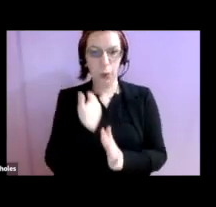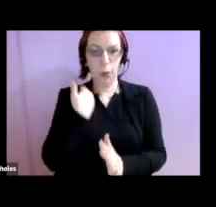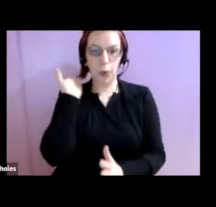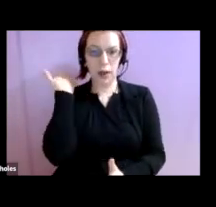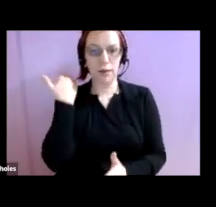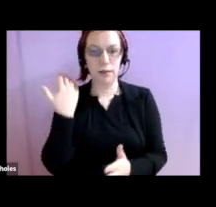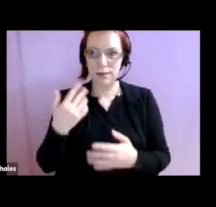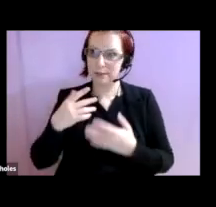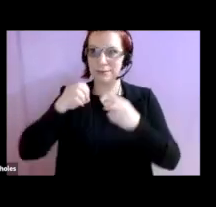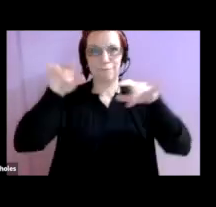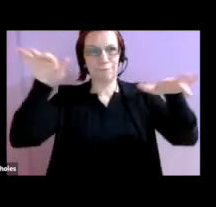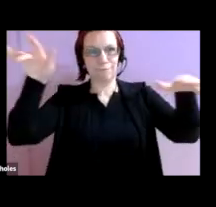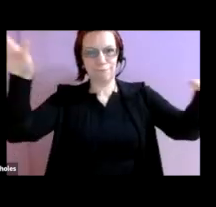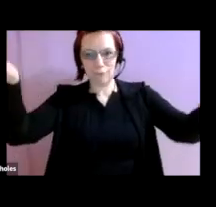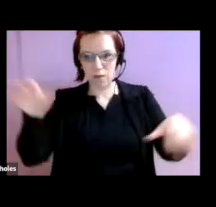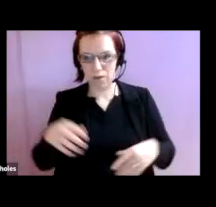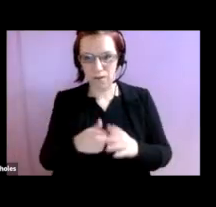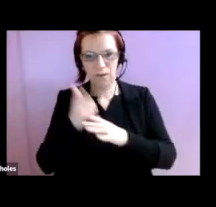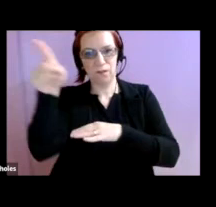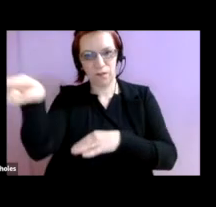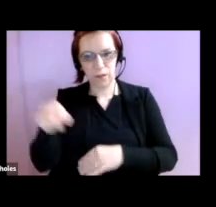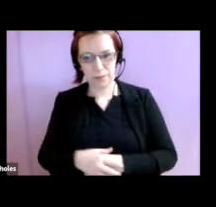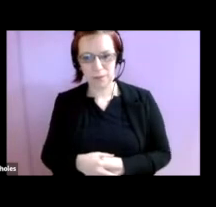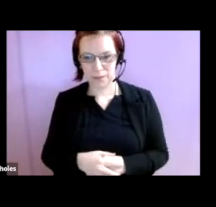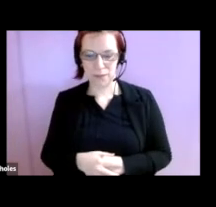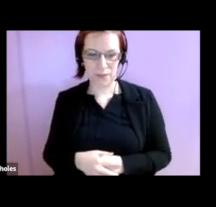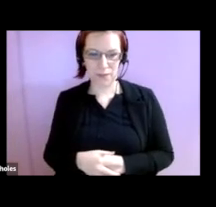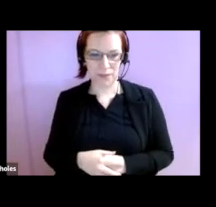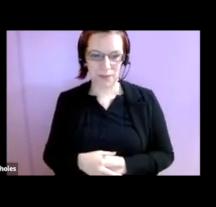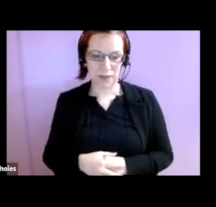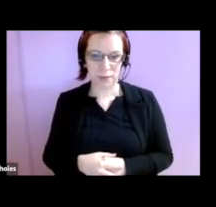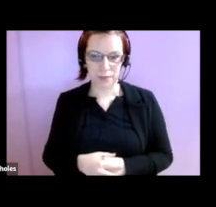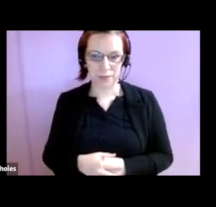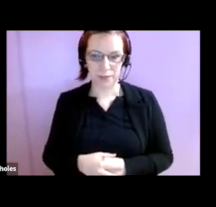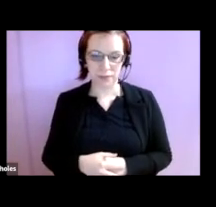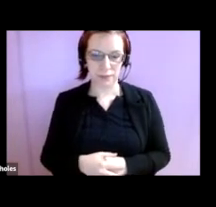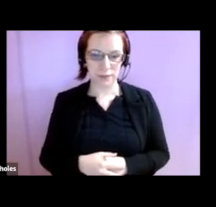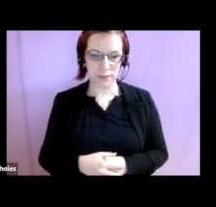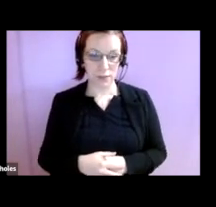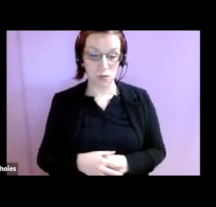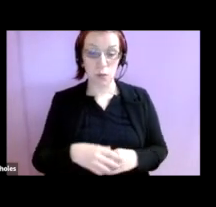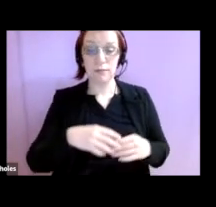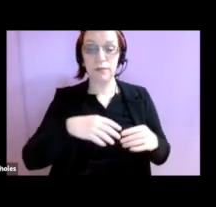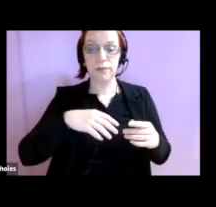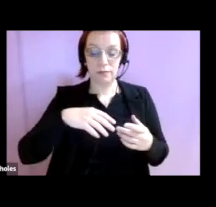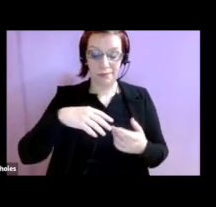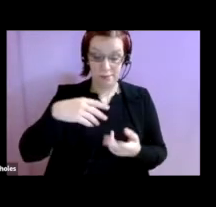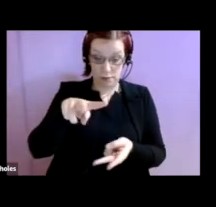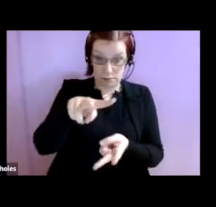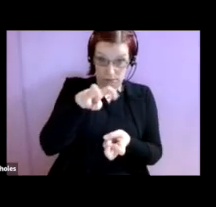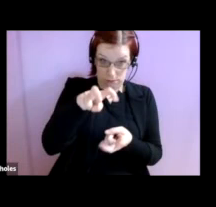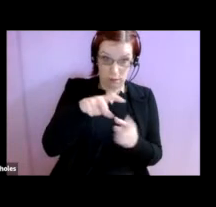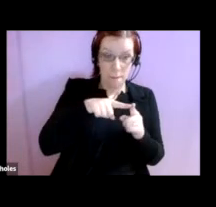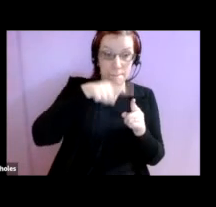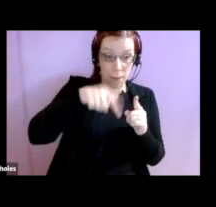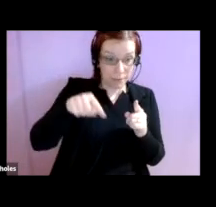September 2015. And when we looked at the signal picked up by our observatories, you can see